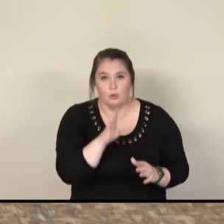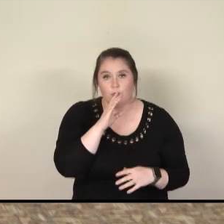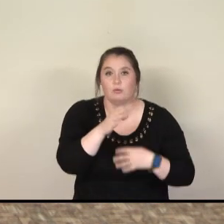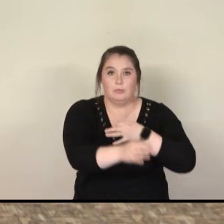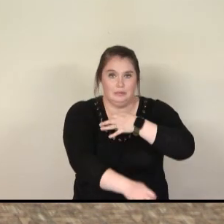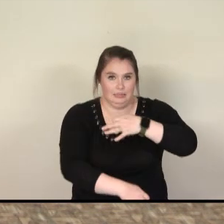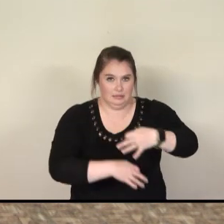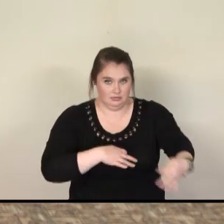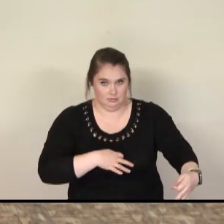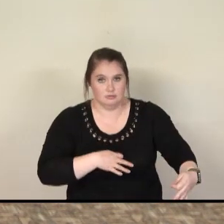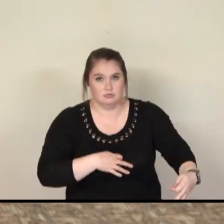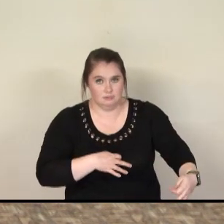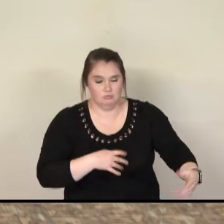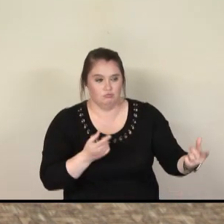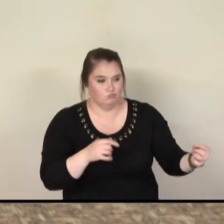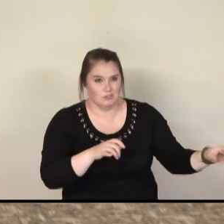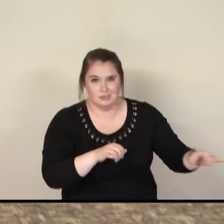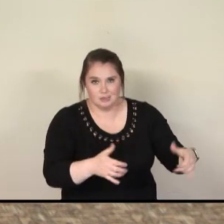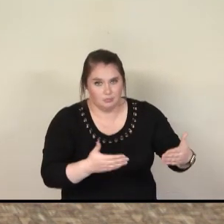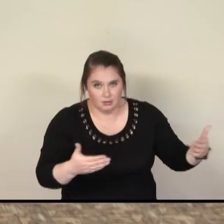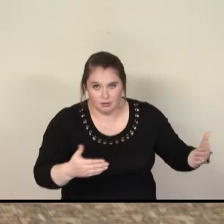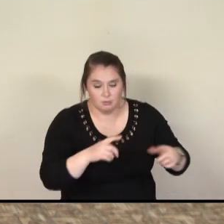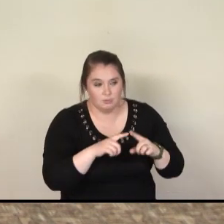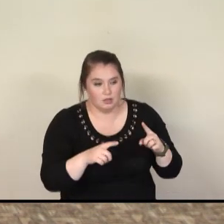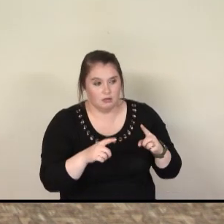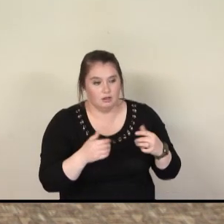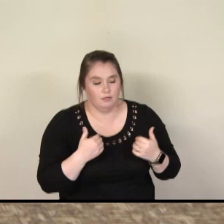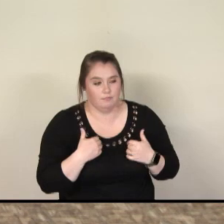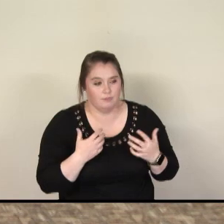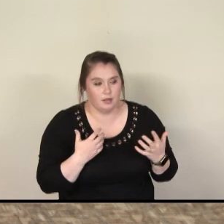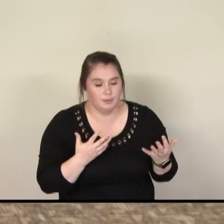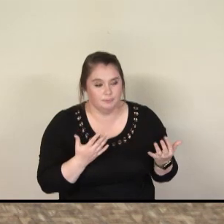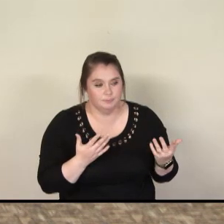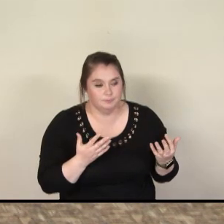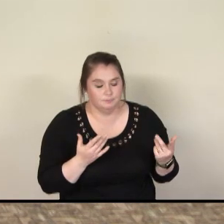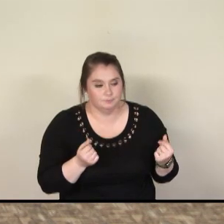replaces them. It does the same thing, but just with the